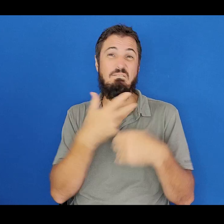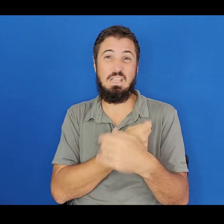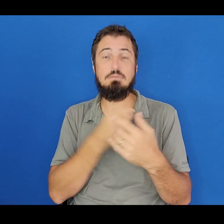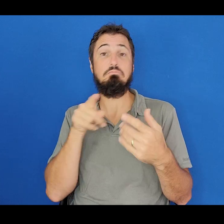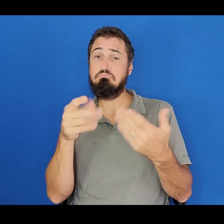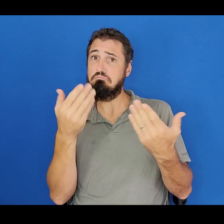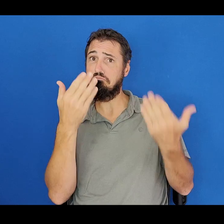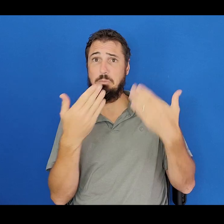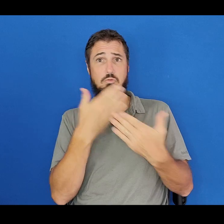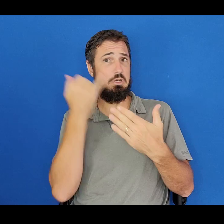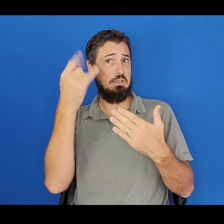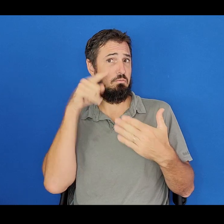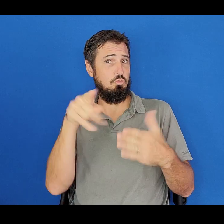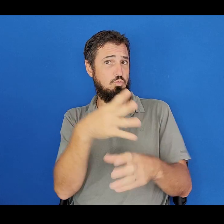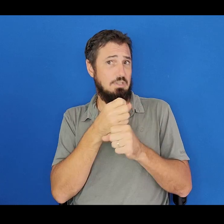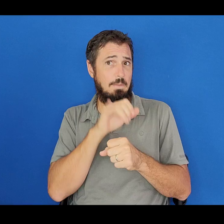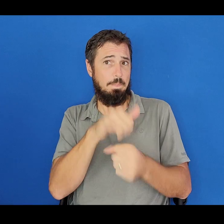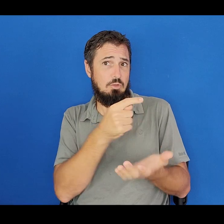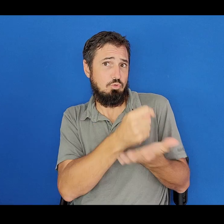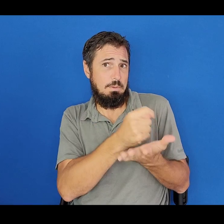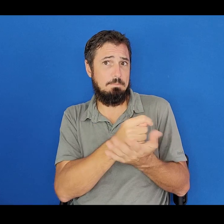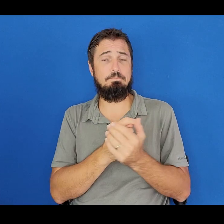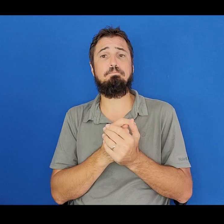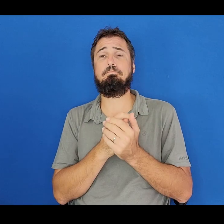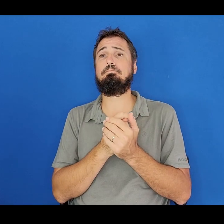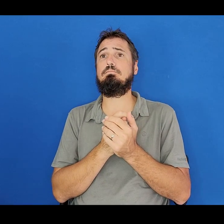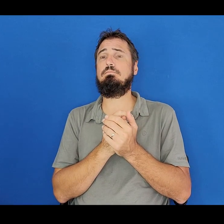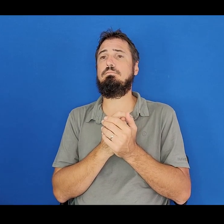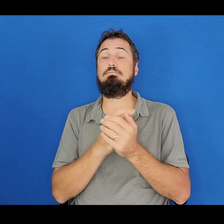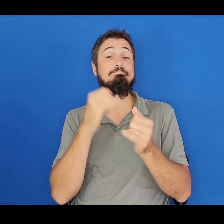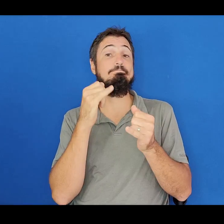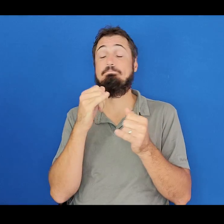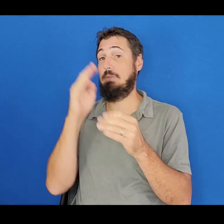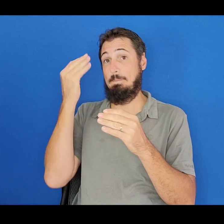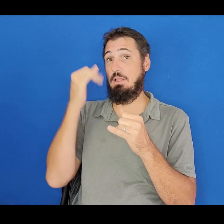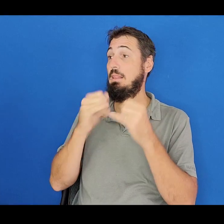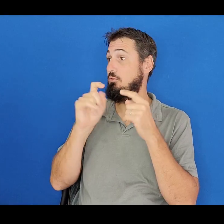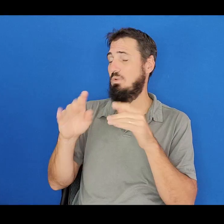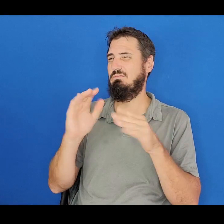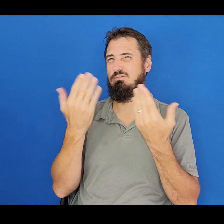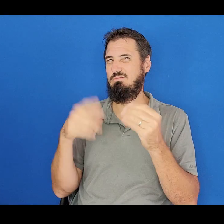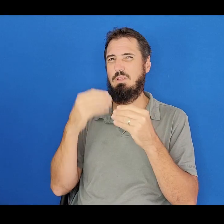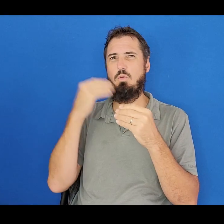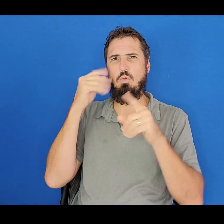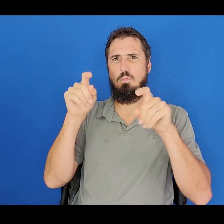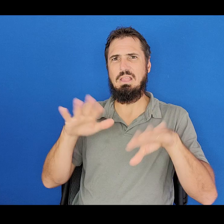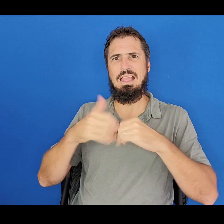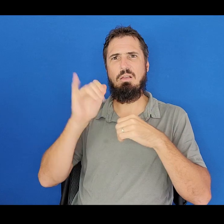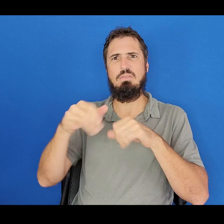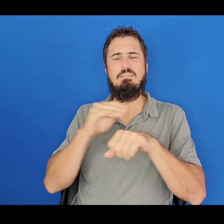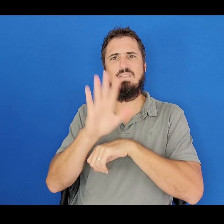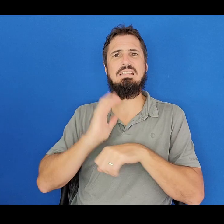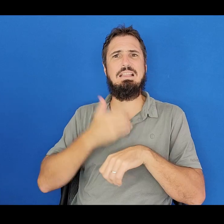to a healthcare provider to see if you should receive treatment. Final question. How are home test kits